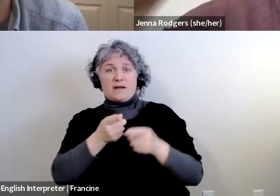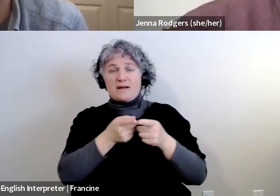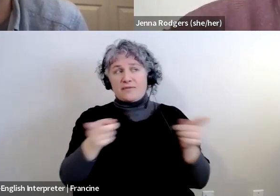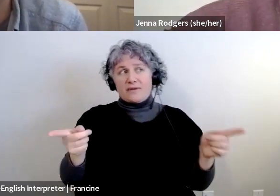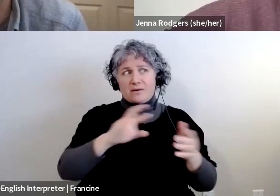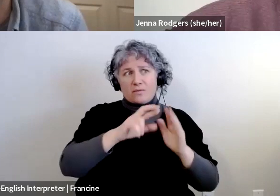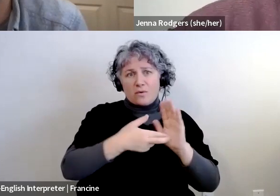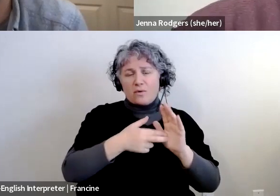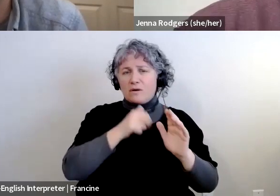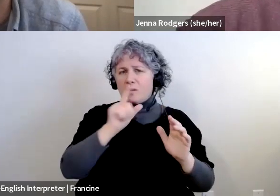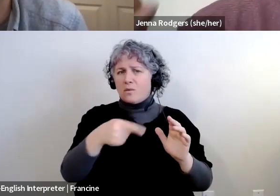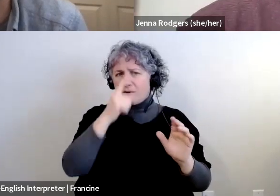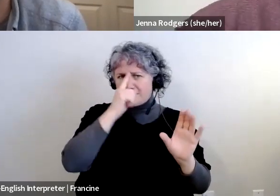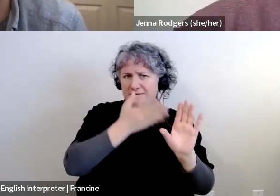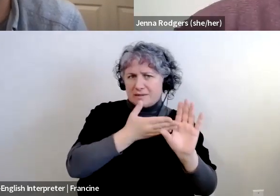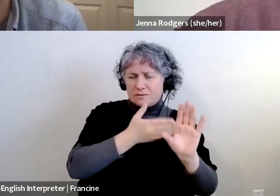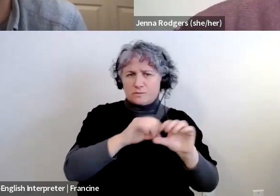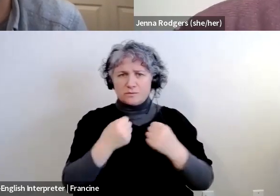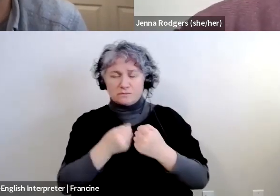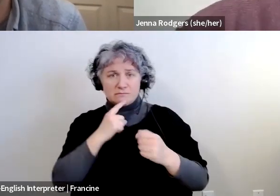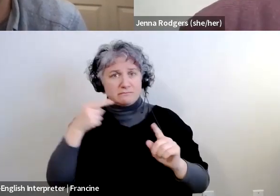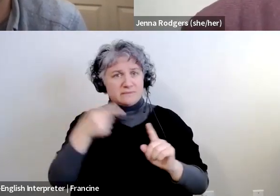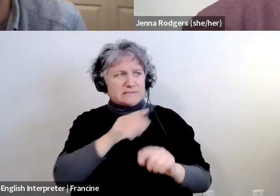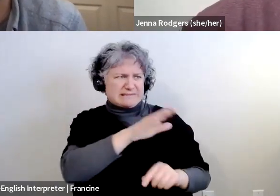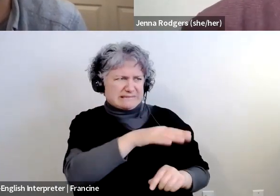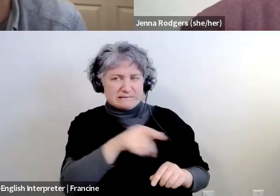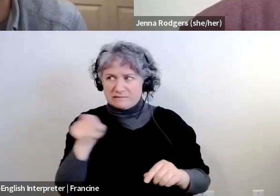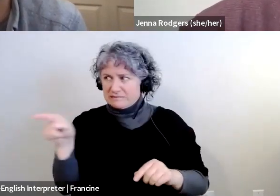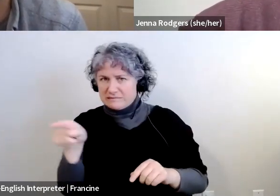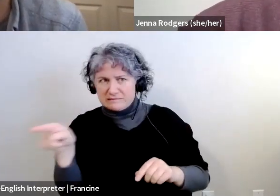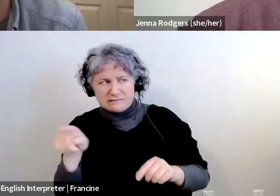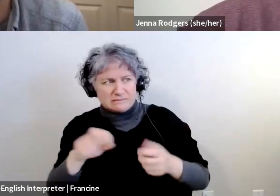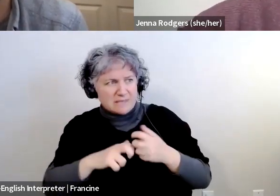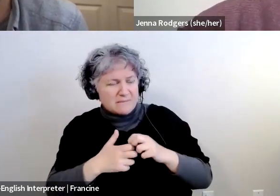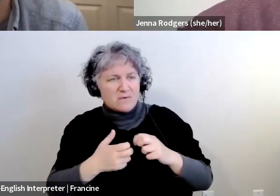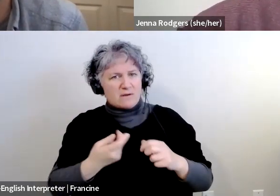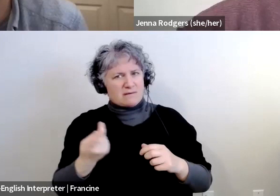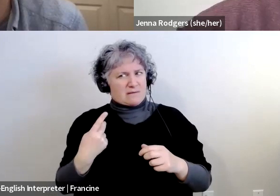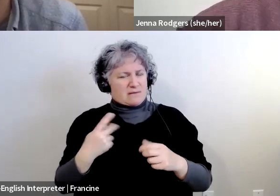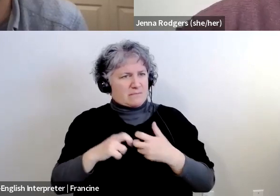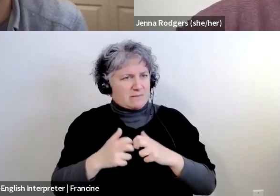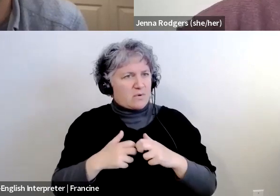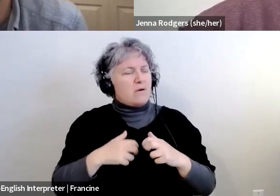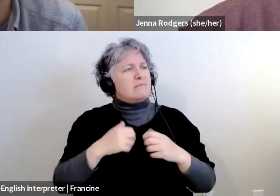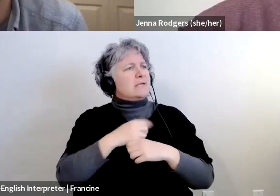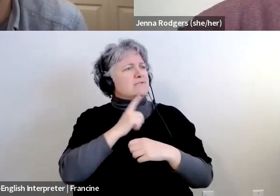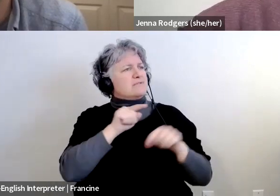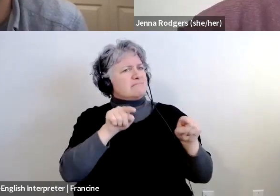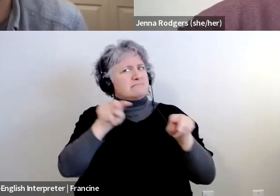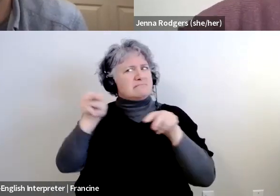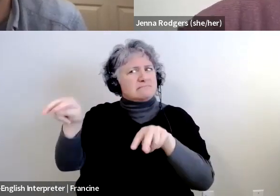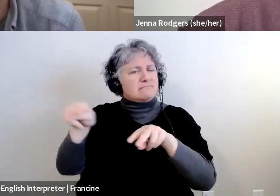So they could be really specific supports for ensuring that bullying or